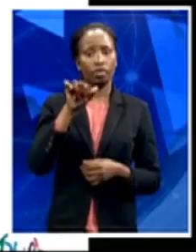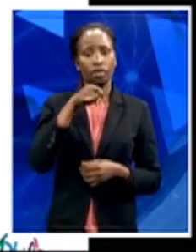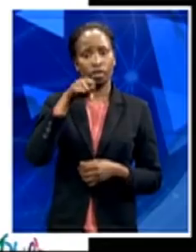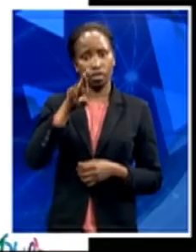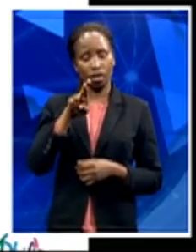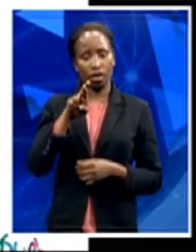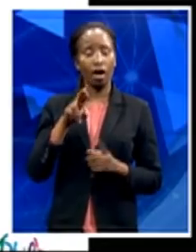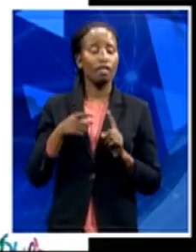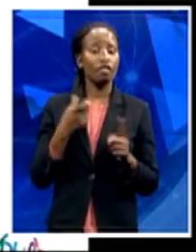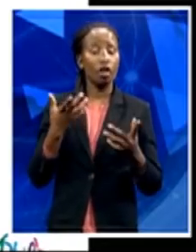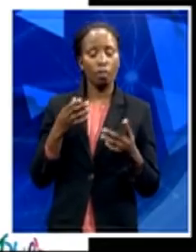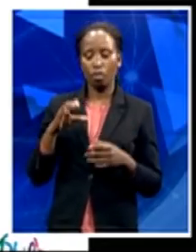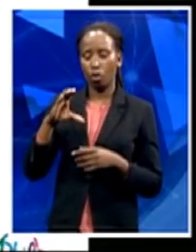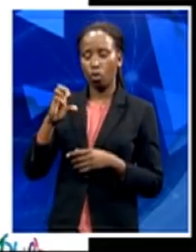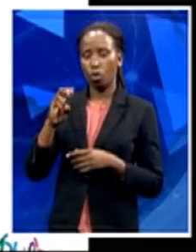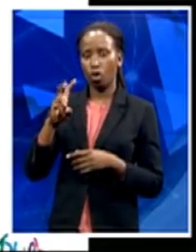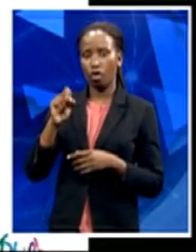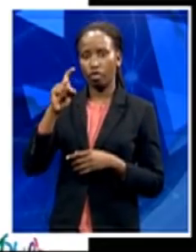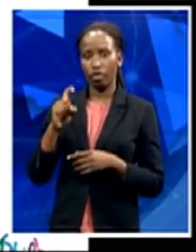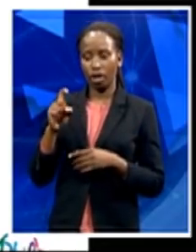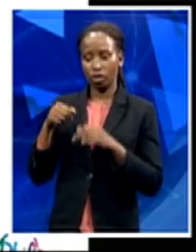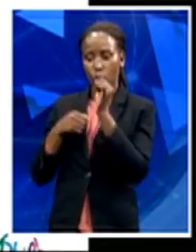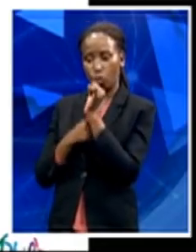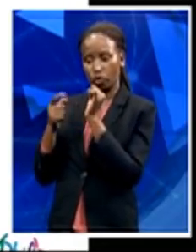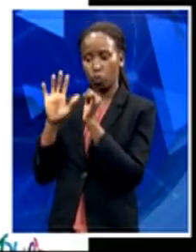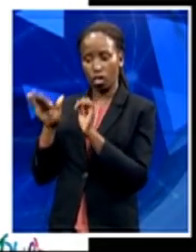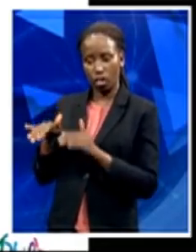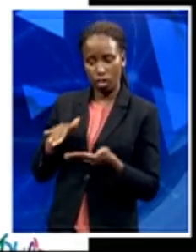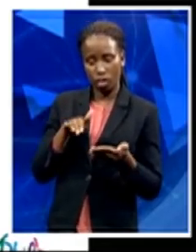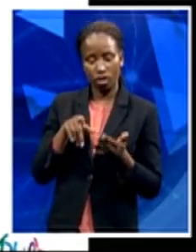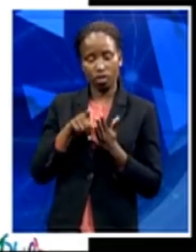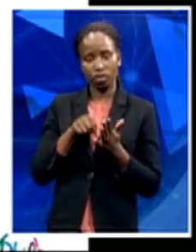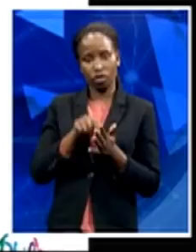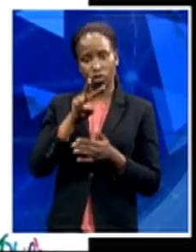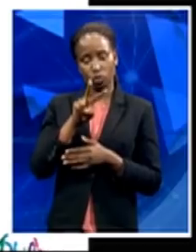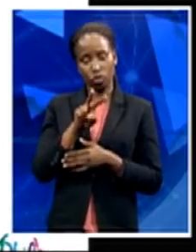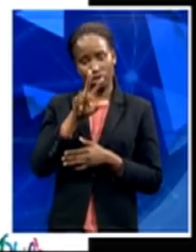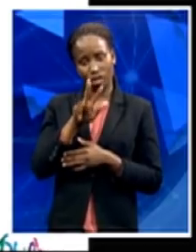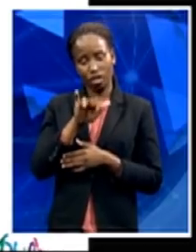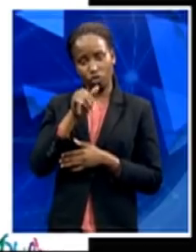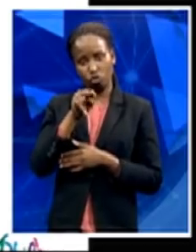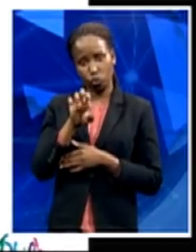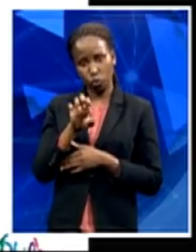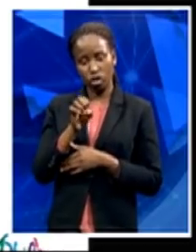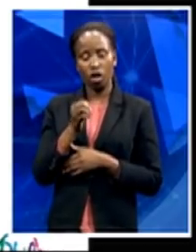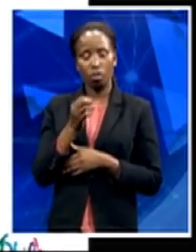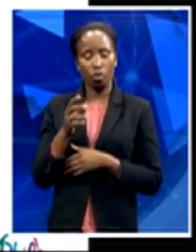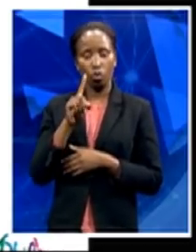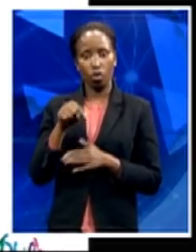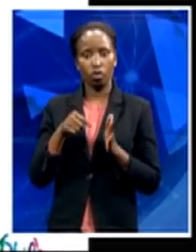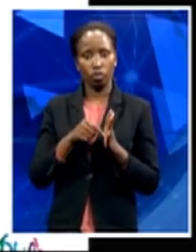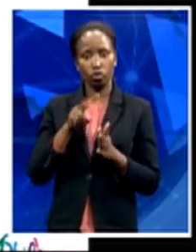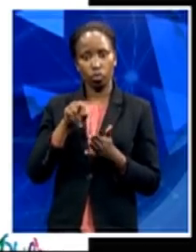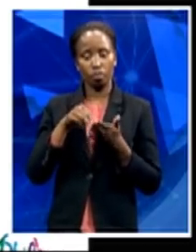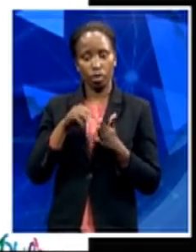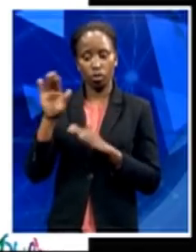arriving on the 28th of June, 1.392 million doses. And then on the 5th of July, we'll have an